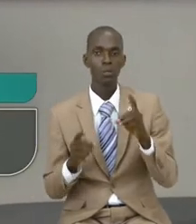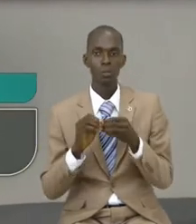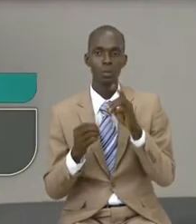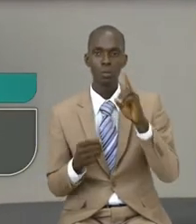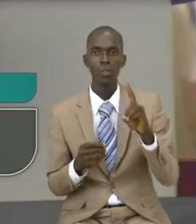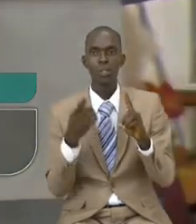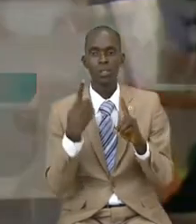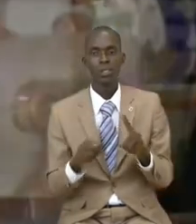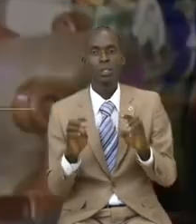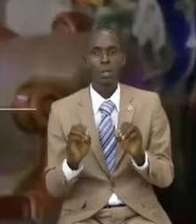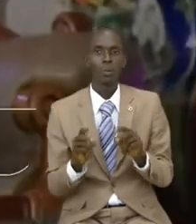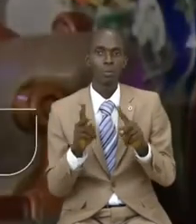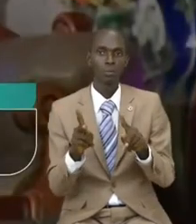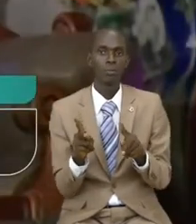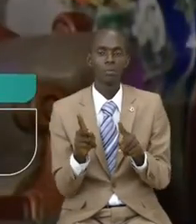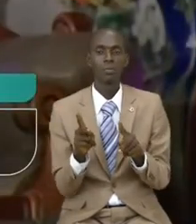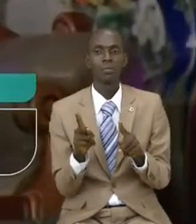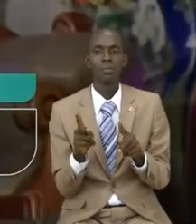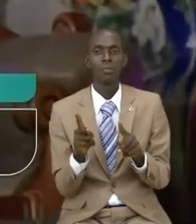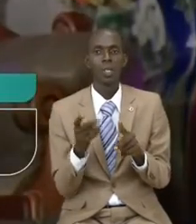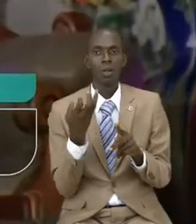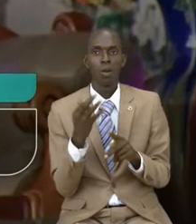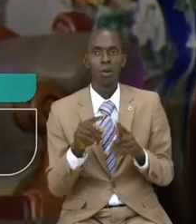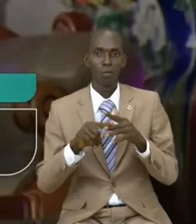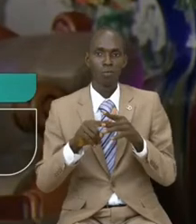the privilege of